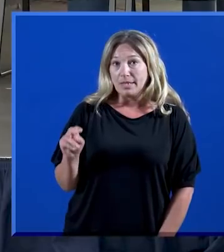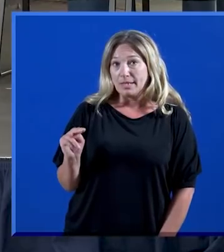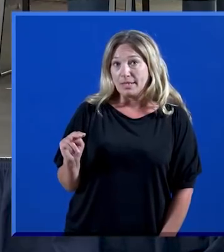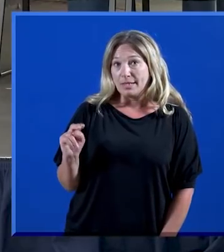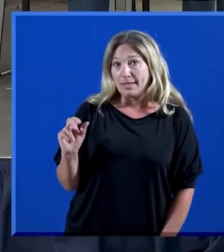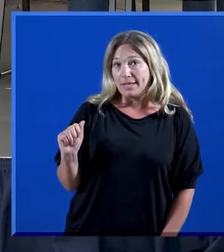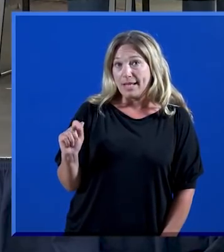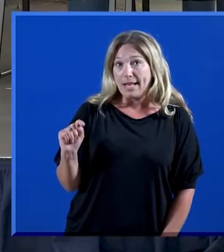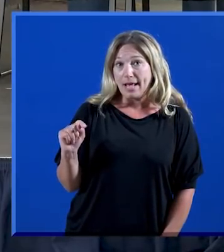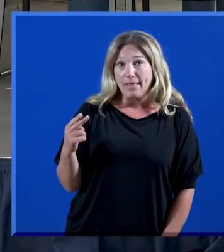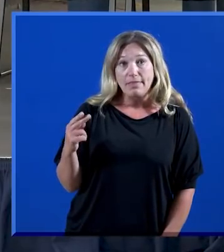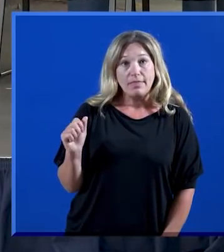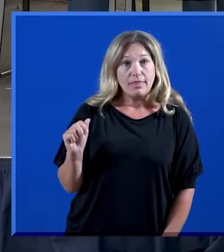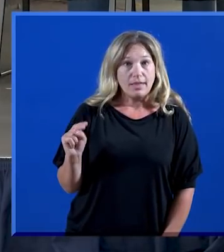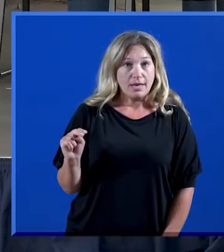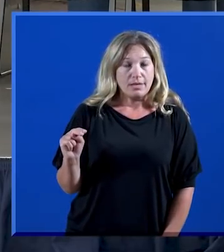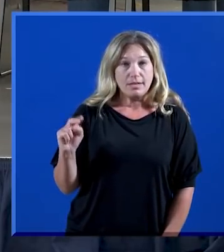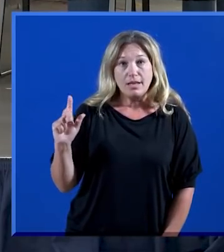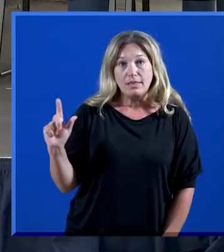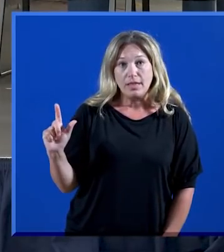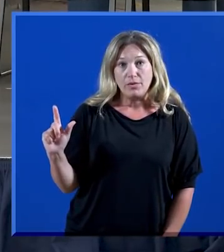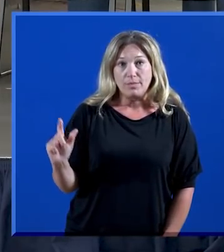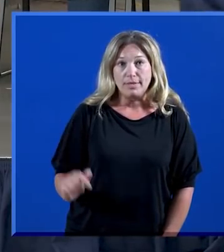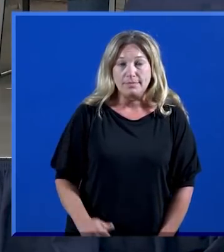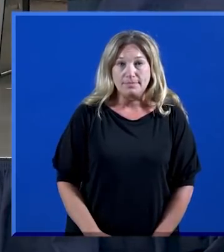Nathan Leatherman.